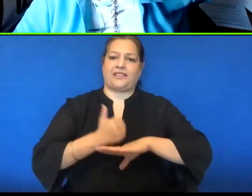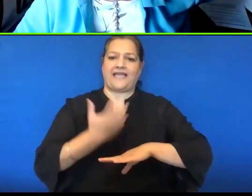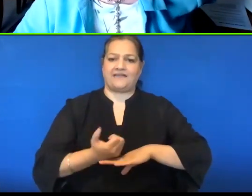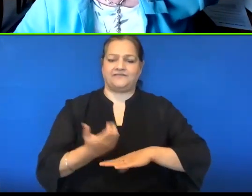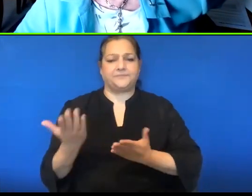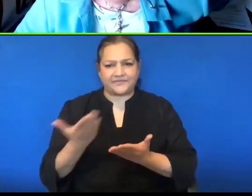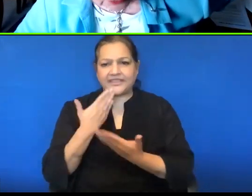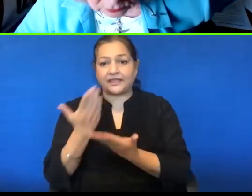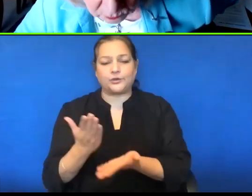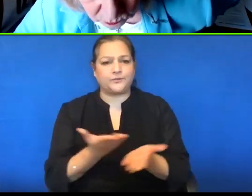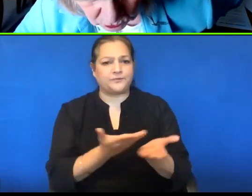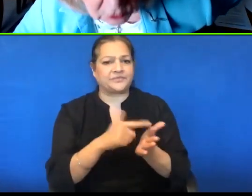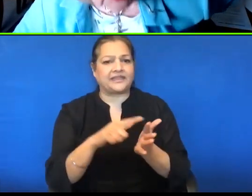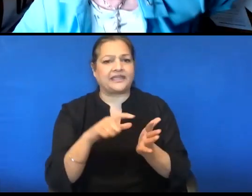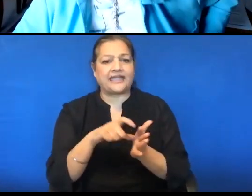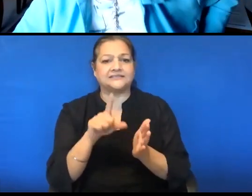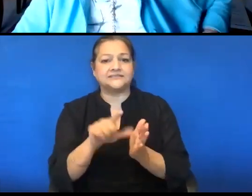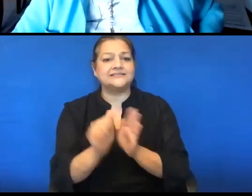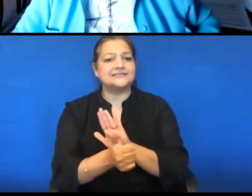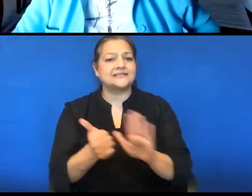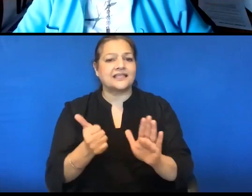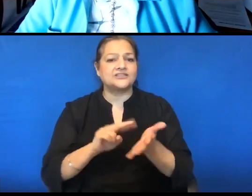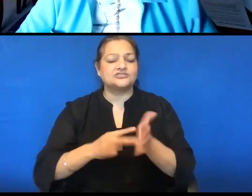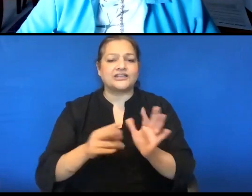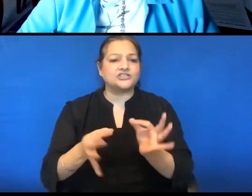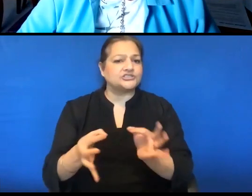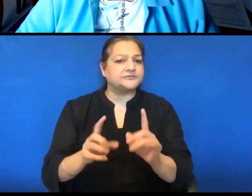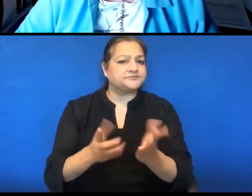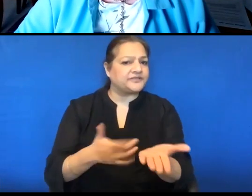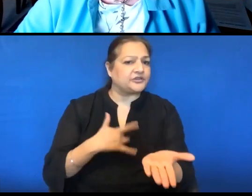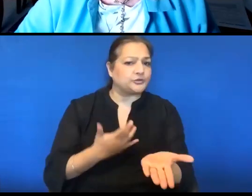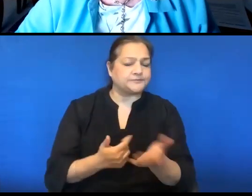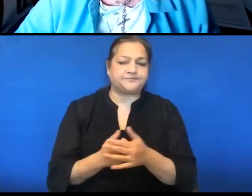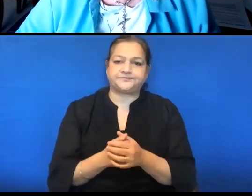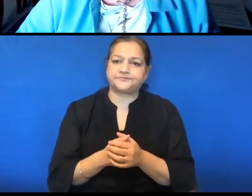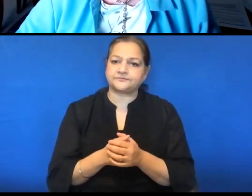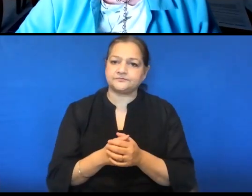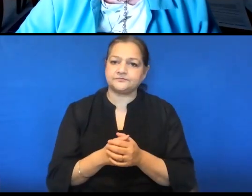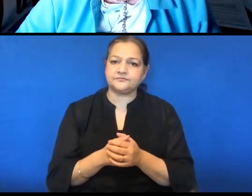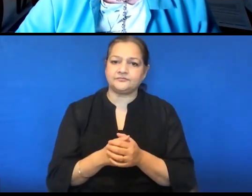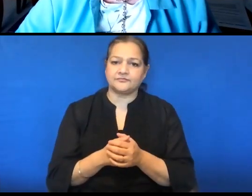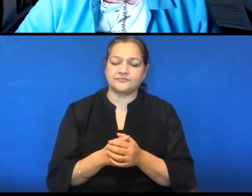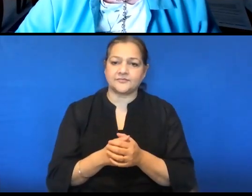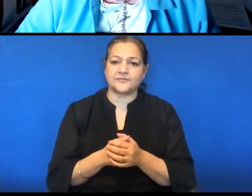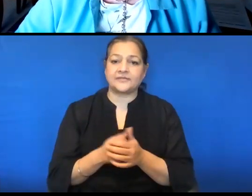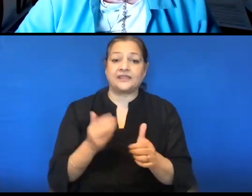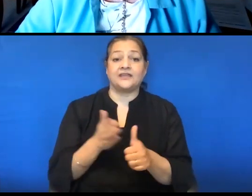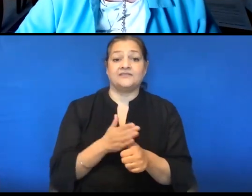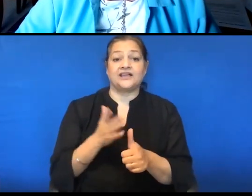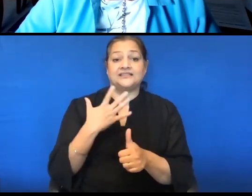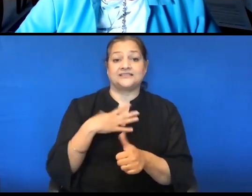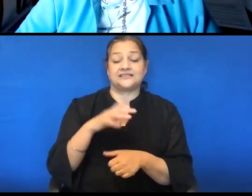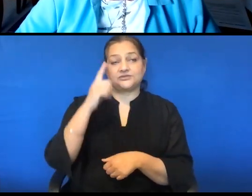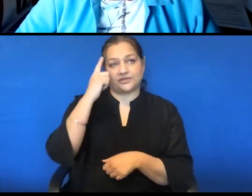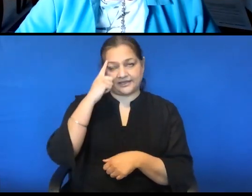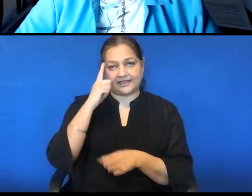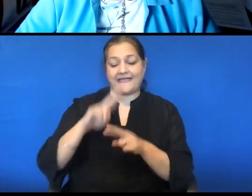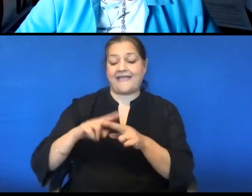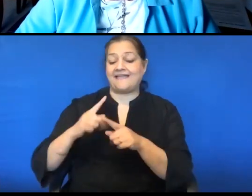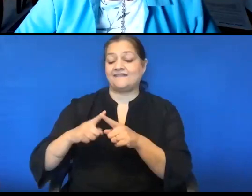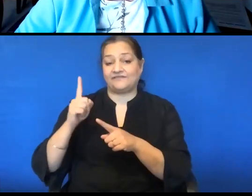strategy. Well, first of all, you've got to work out what are the skills that you're asking the FE sector and other skill